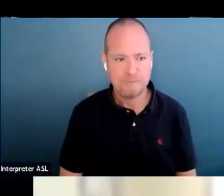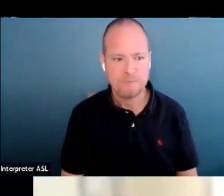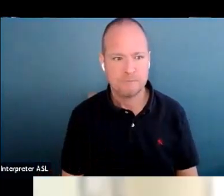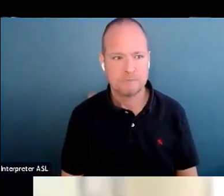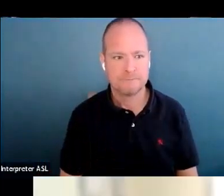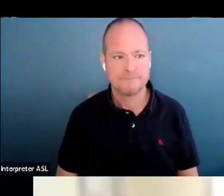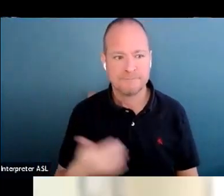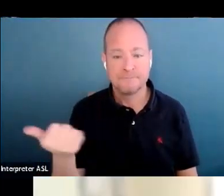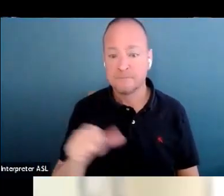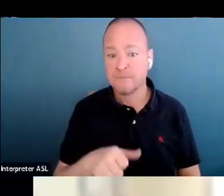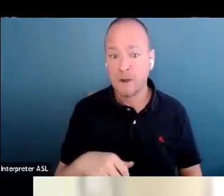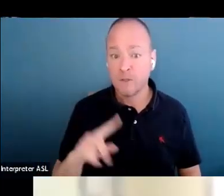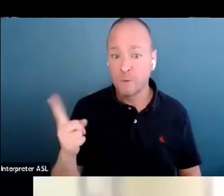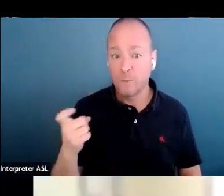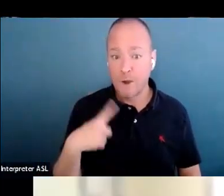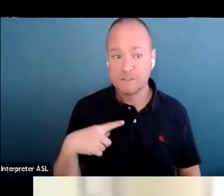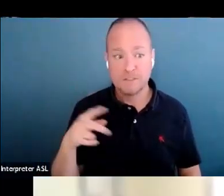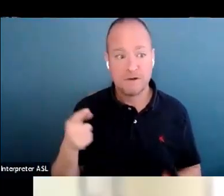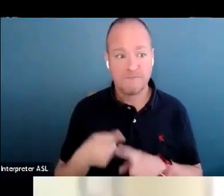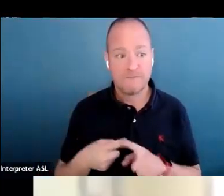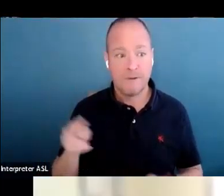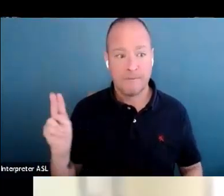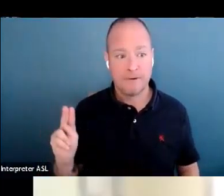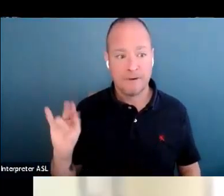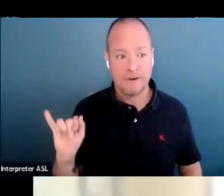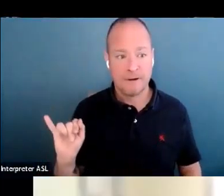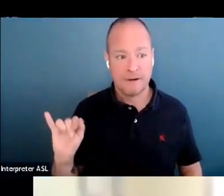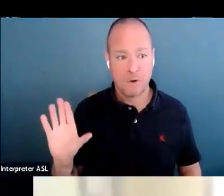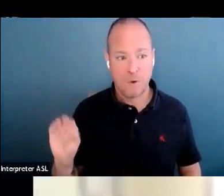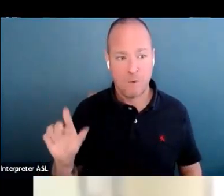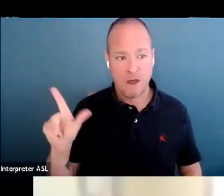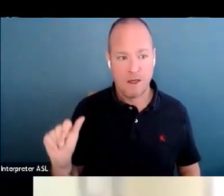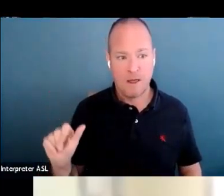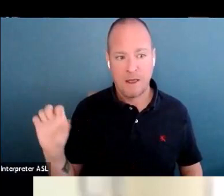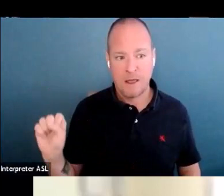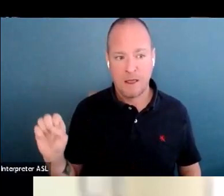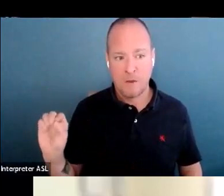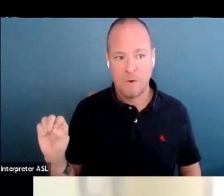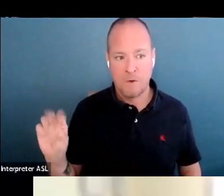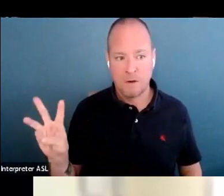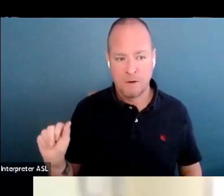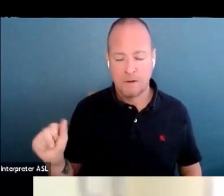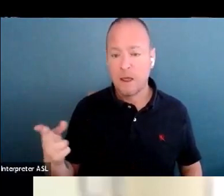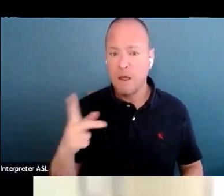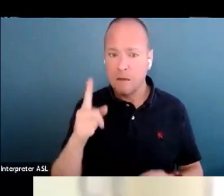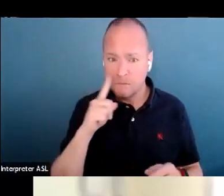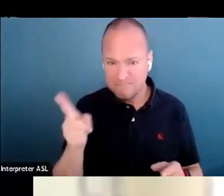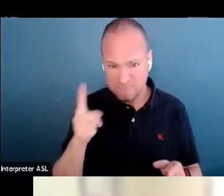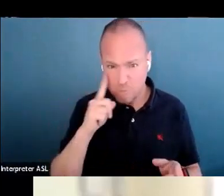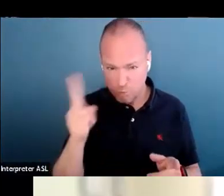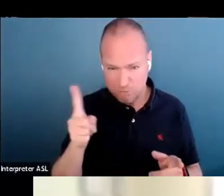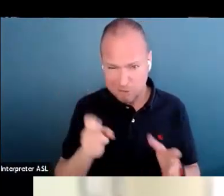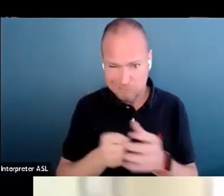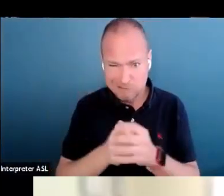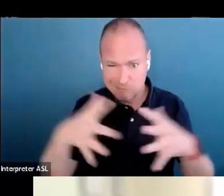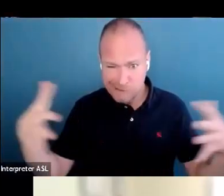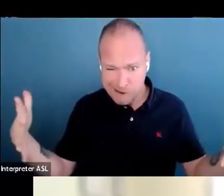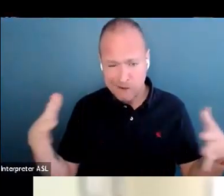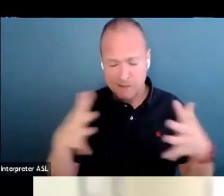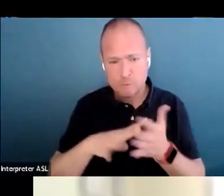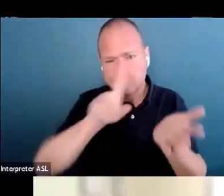Another question from Nicole Sawash. She asks, do you have plans to extend the study globally?